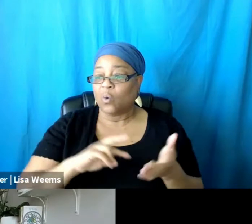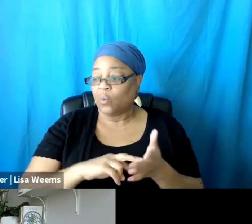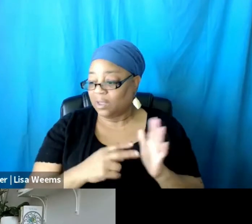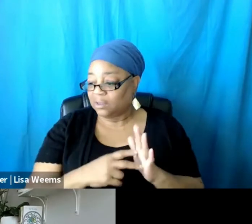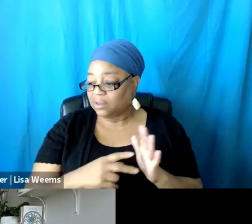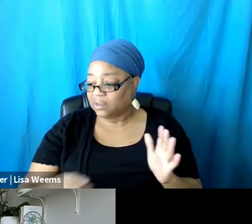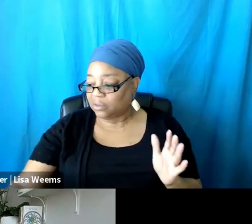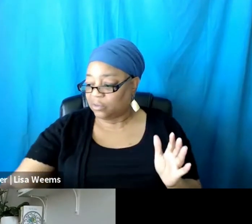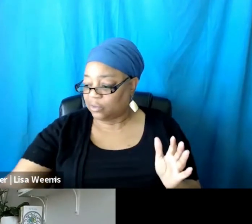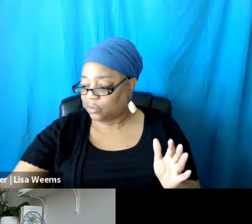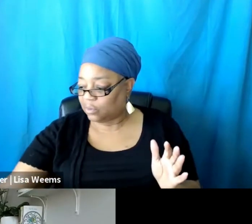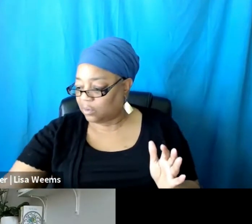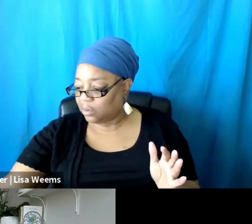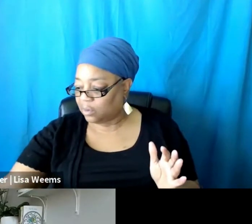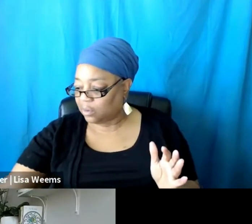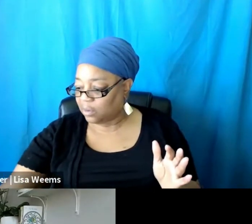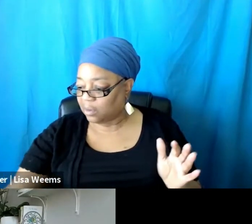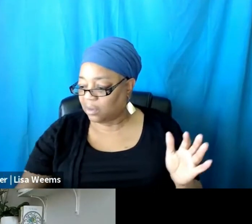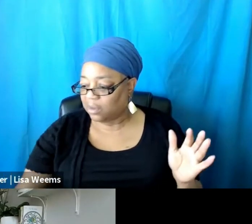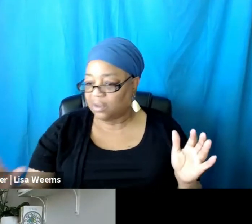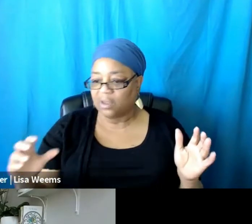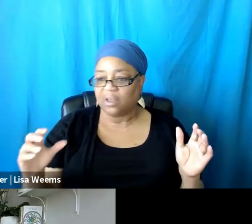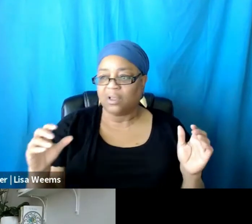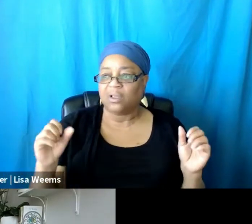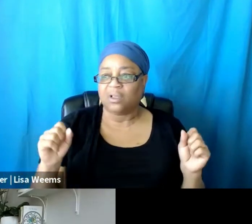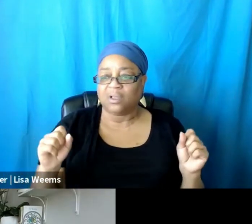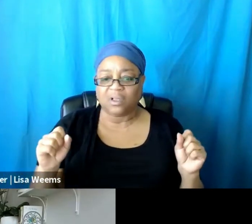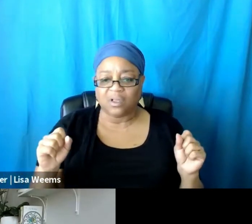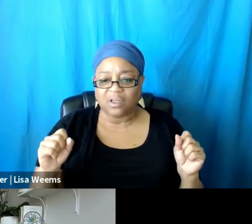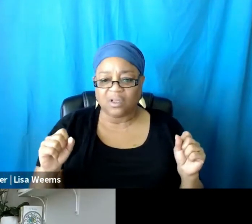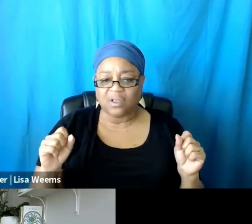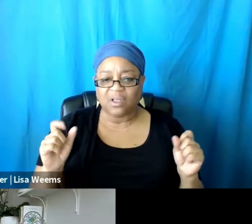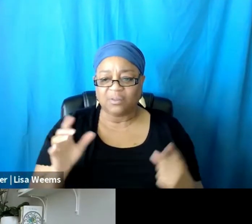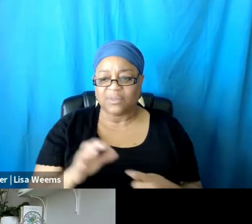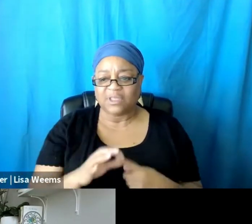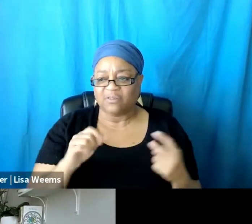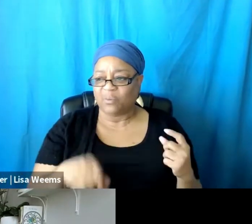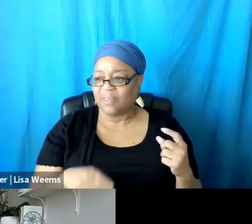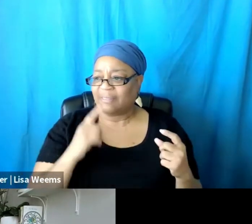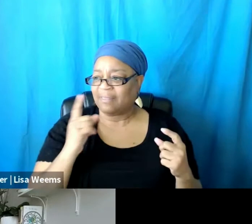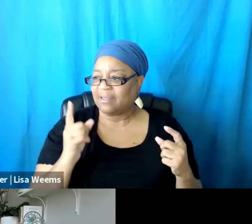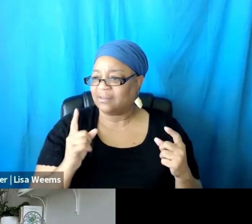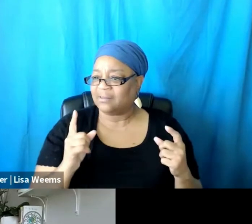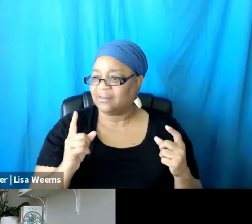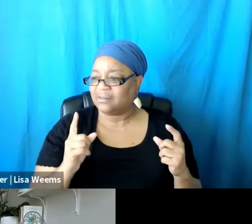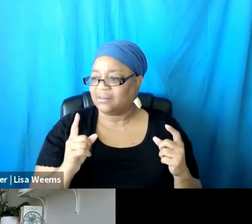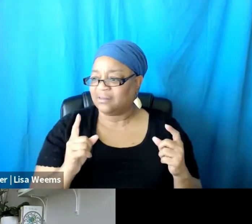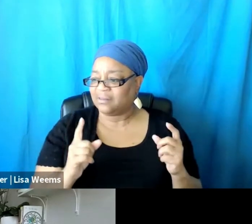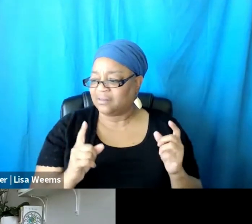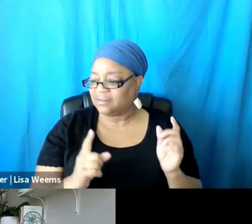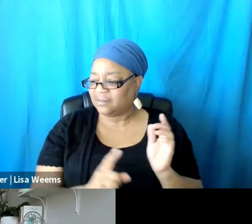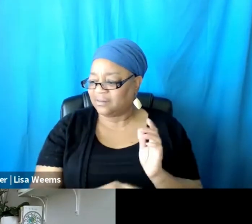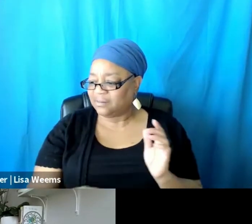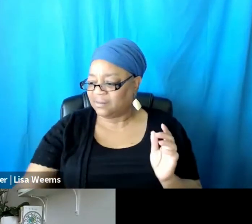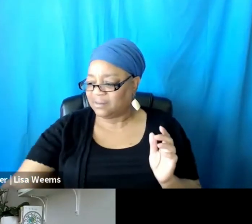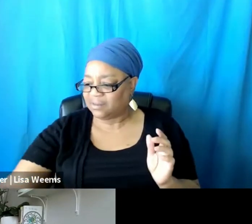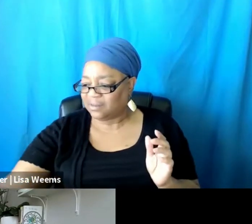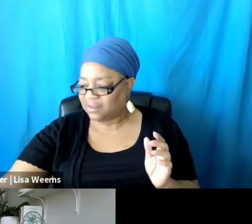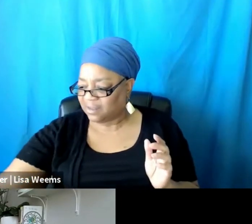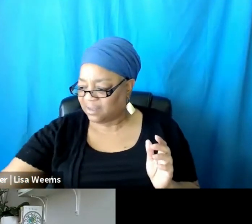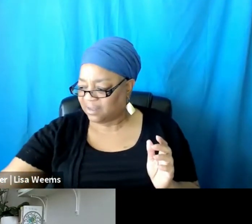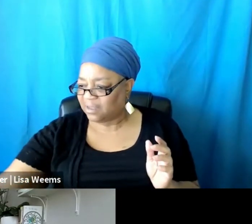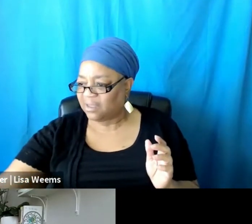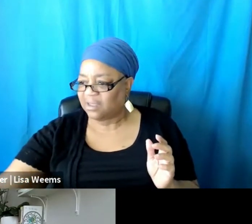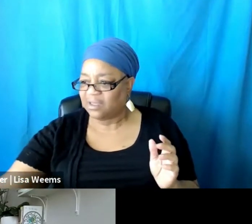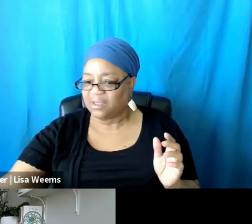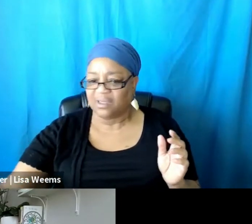our organization was founded almost 15 years ago, specifically with this mandate and thinking about equity before we really centered equity as a